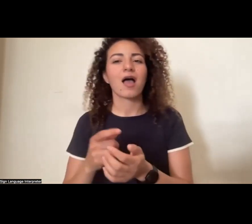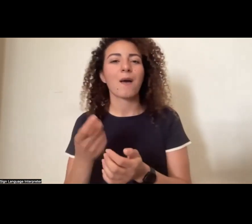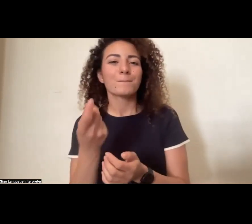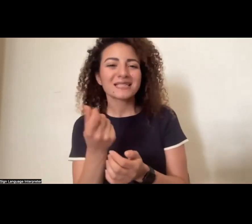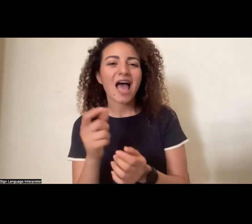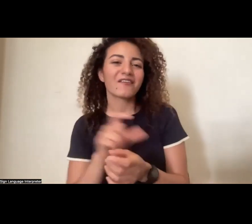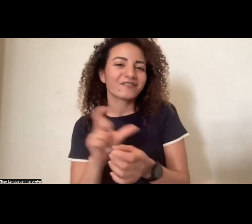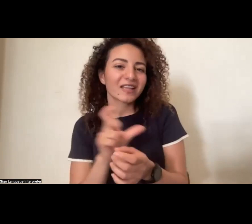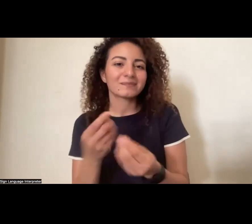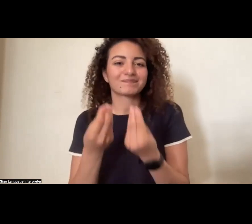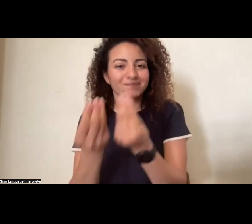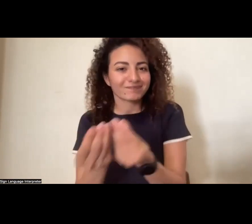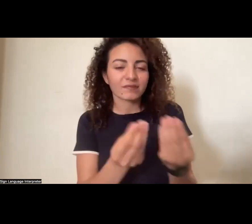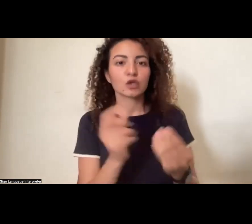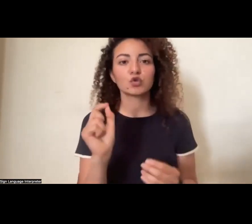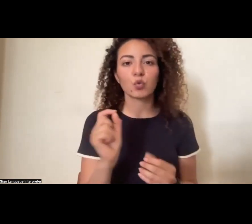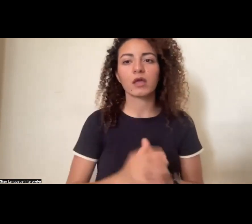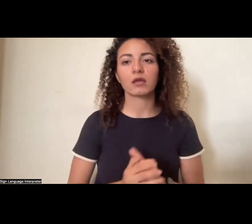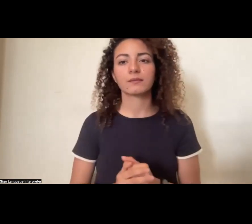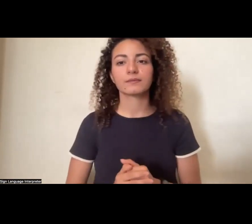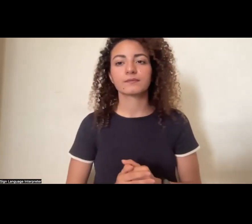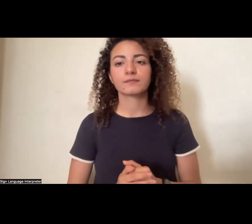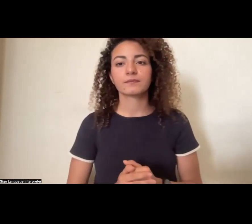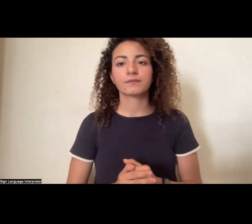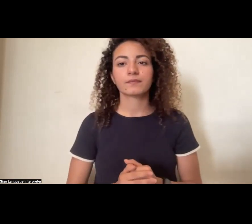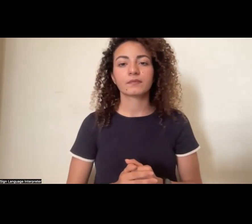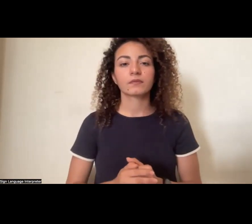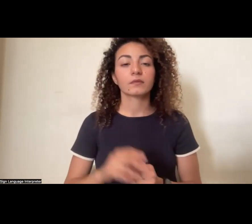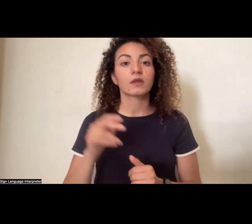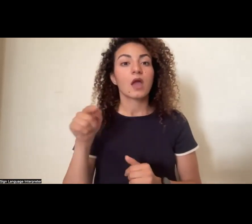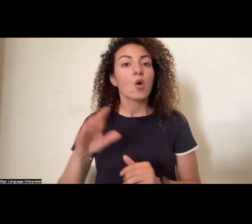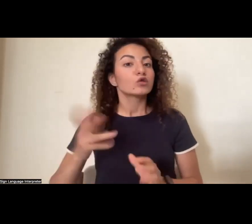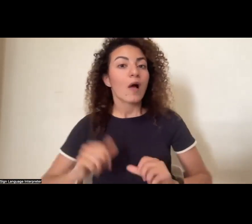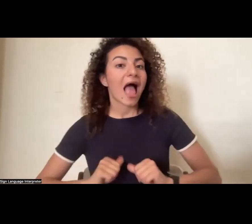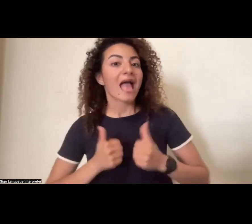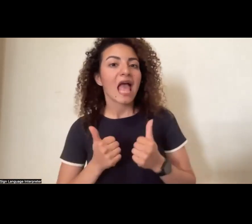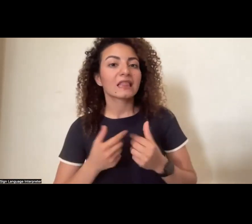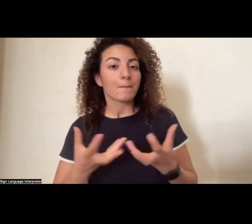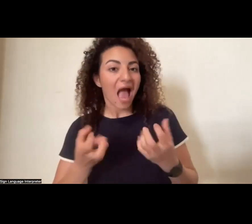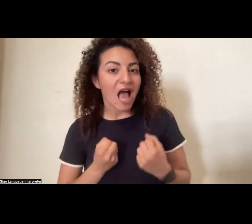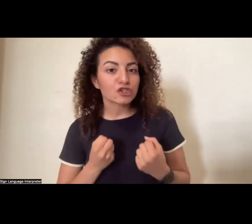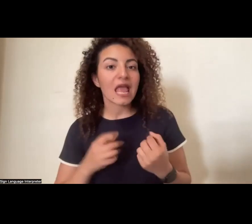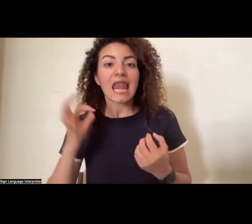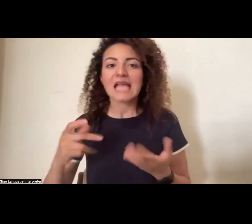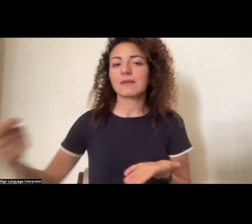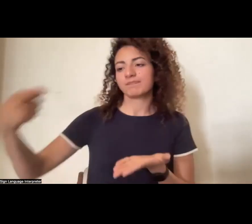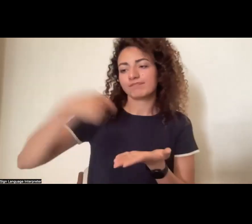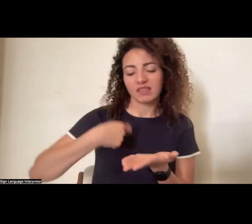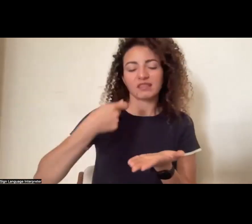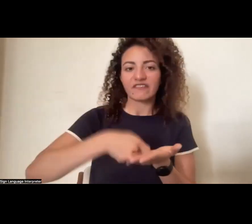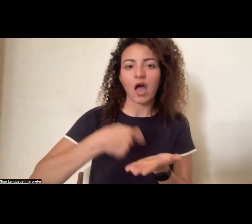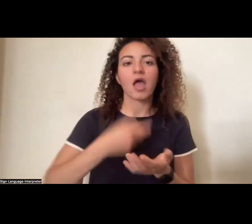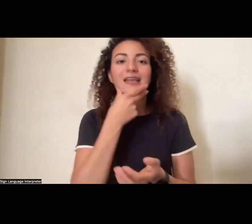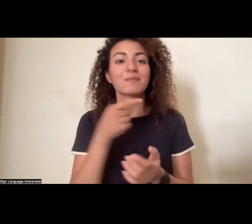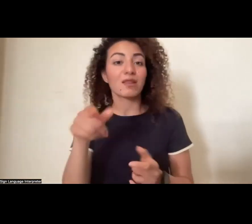with disabilities, I mean, as a population, that cover the core life cycle for them and their life contingency having a